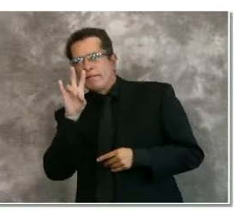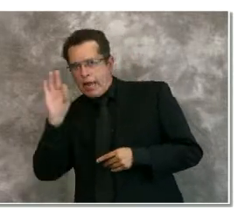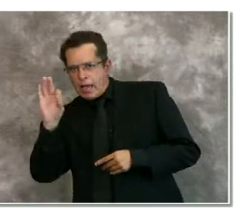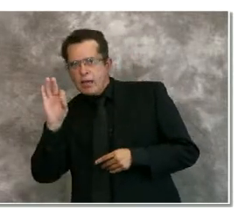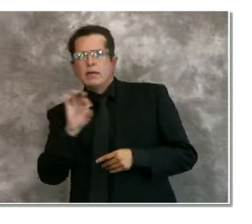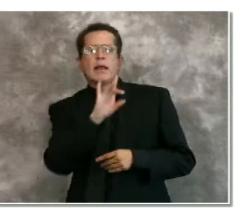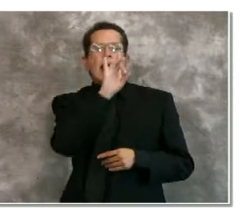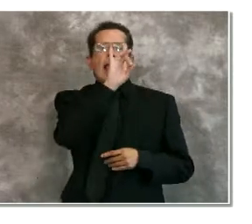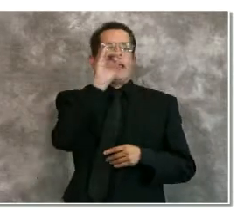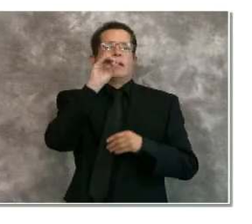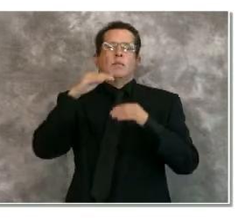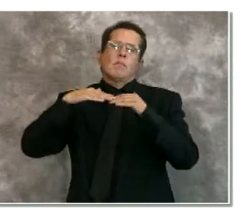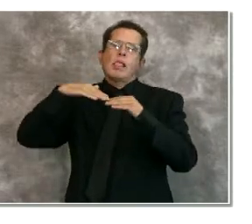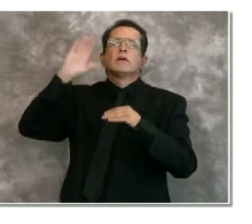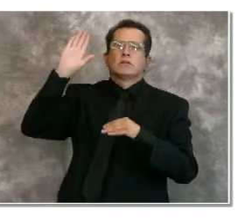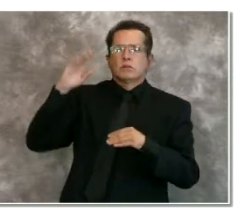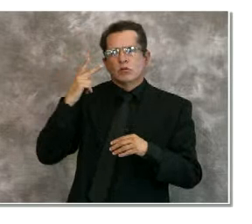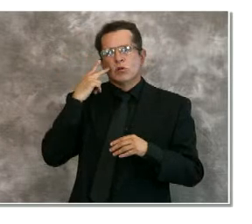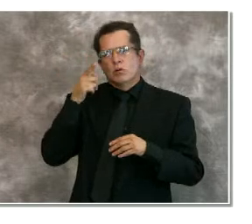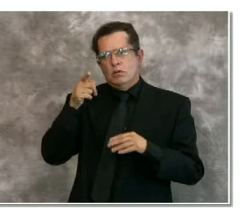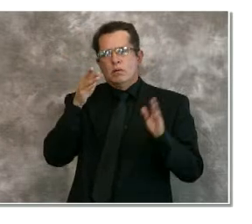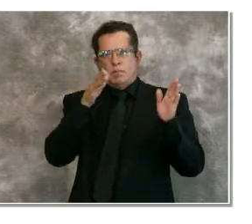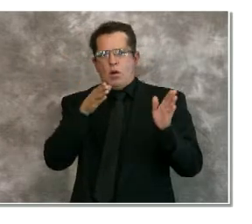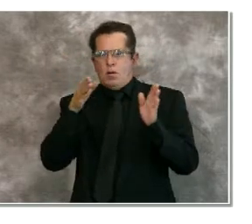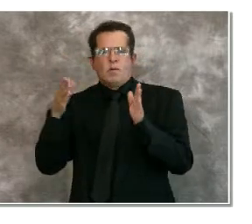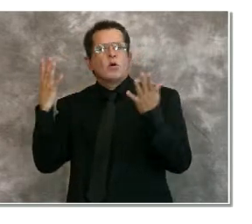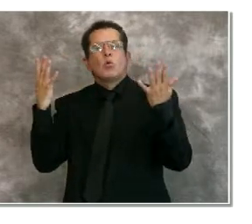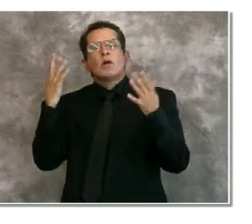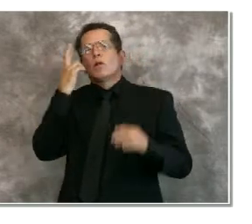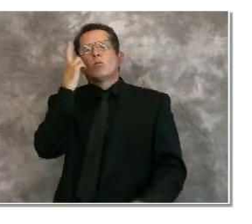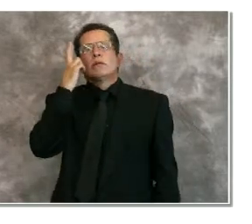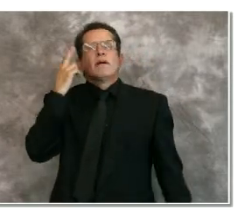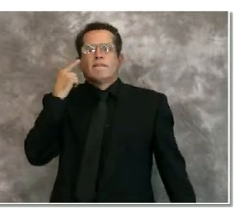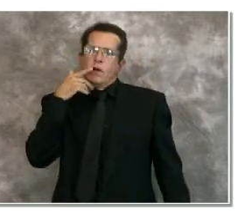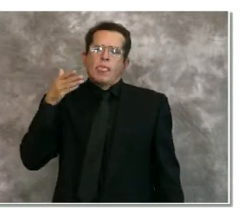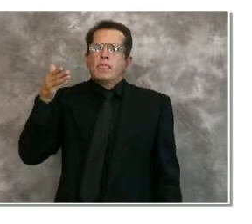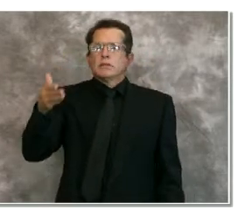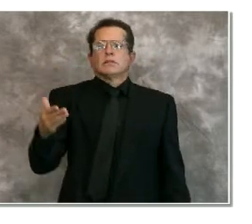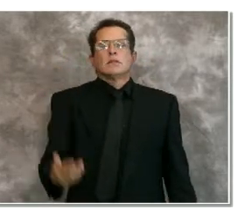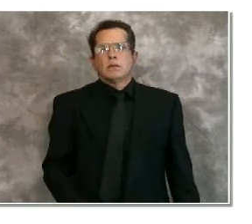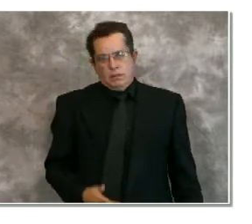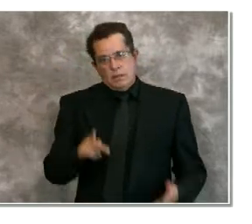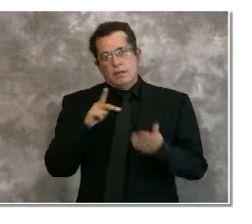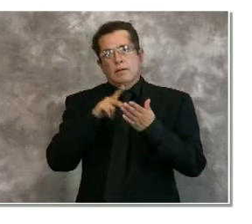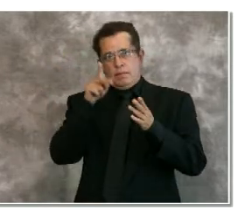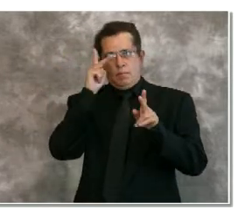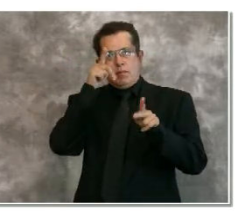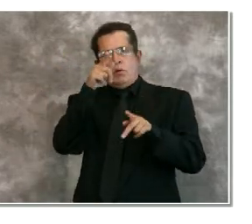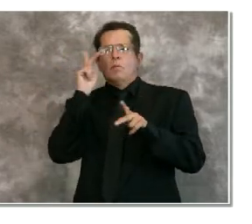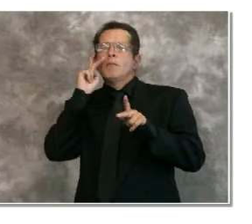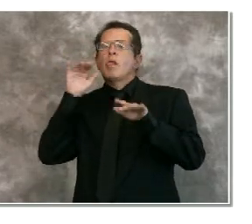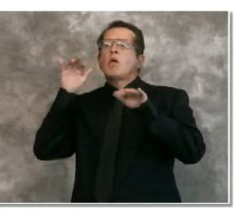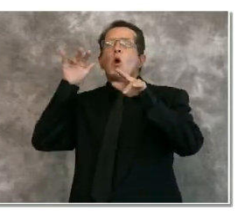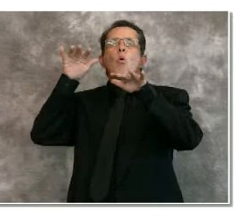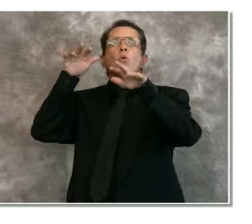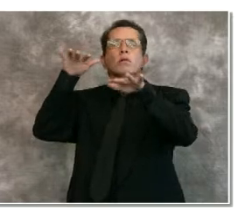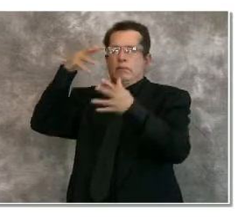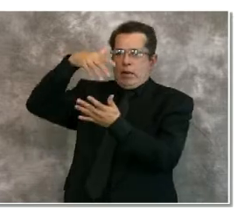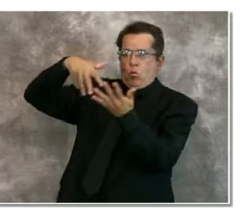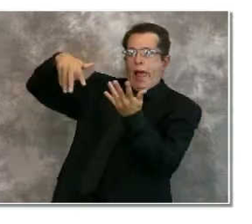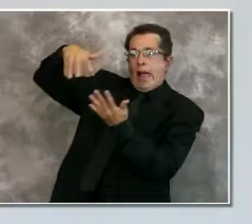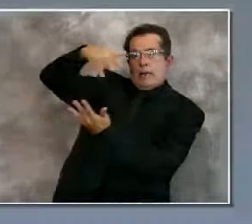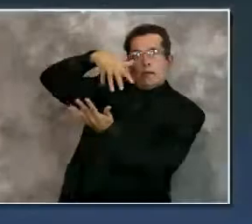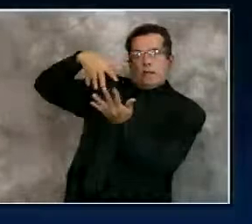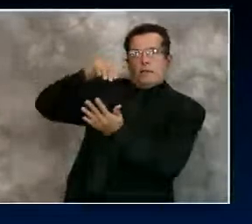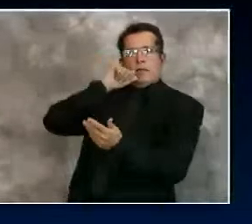plus. So what does this mean? People are going out in larger numbers and interacting with people outside of